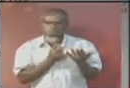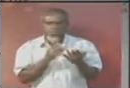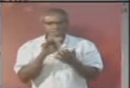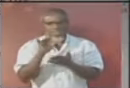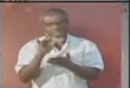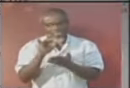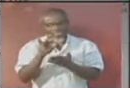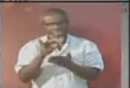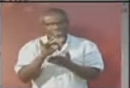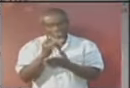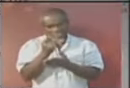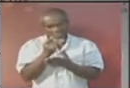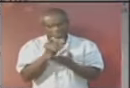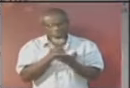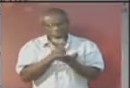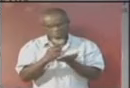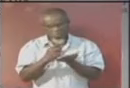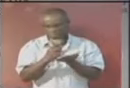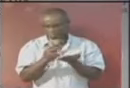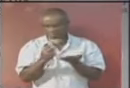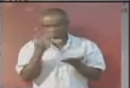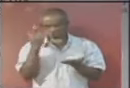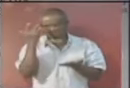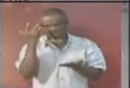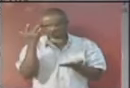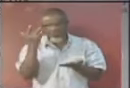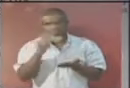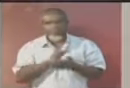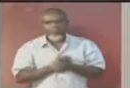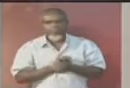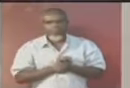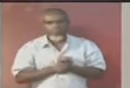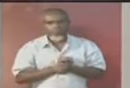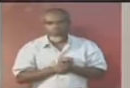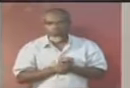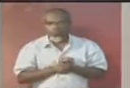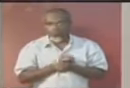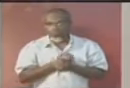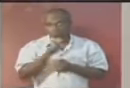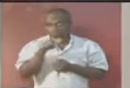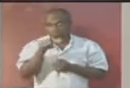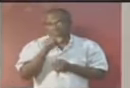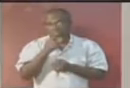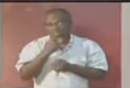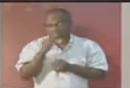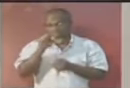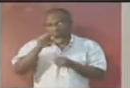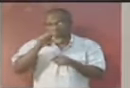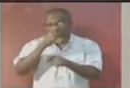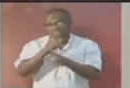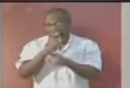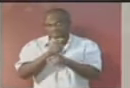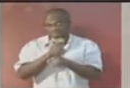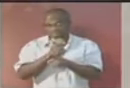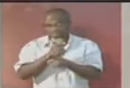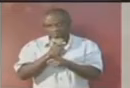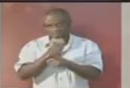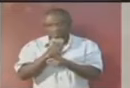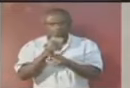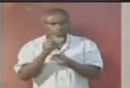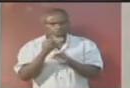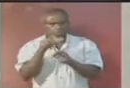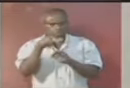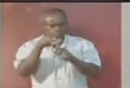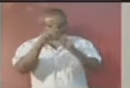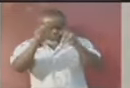the first question. Okay, you are very correct in that the number of people 60 years and over in the phase 3 trials was